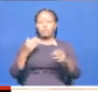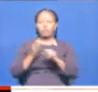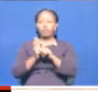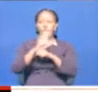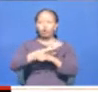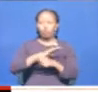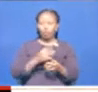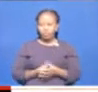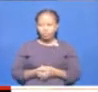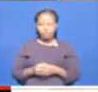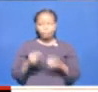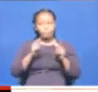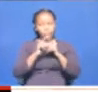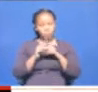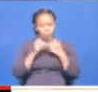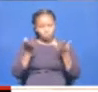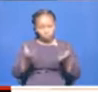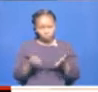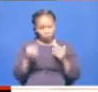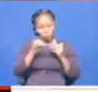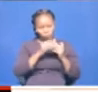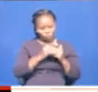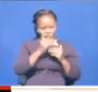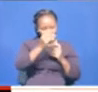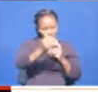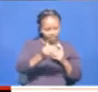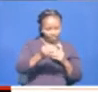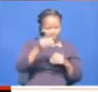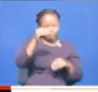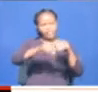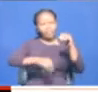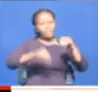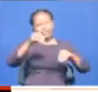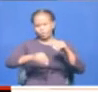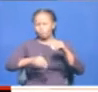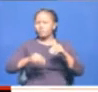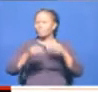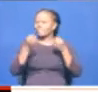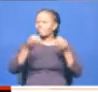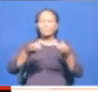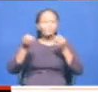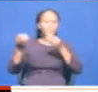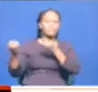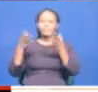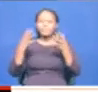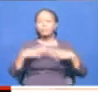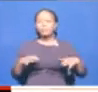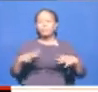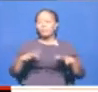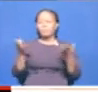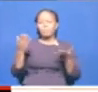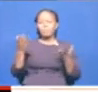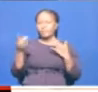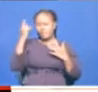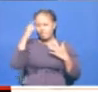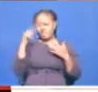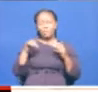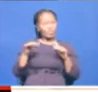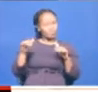and then now we are going into an election. Mm-hmm. And I'm sure a lot of people would be, let's wait and see, and then we will